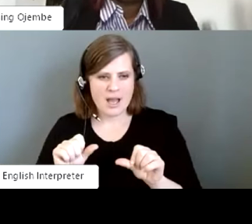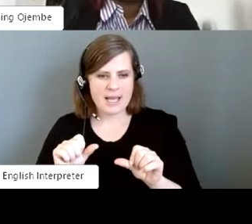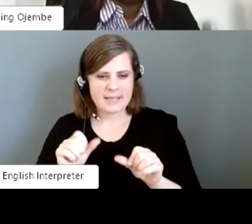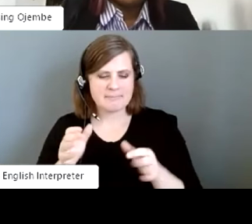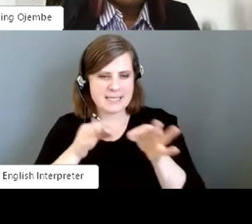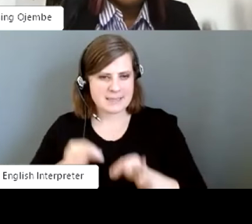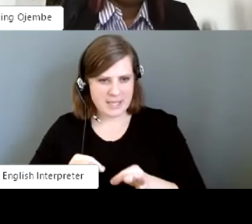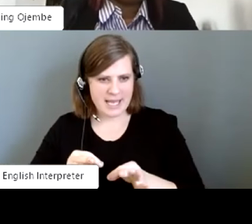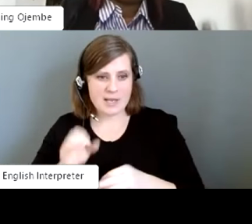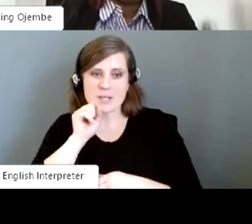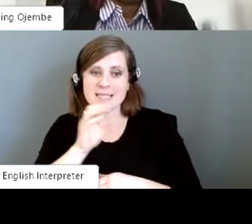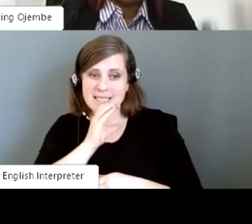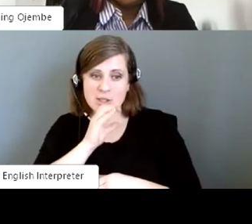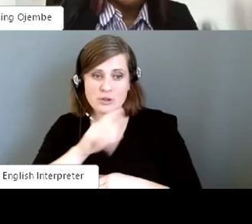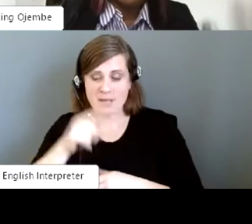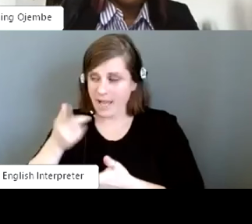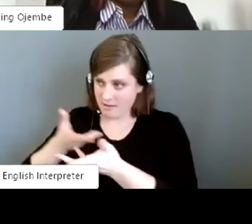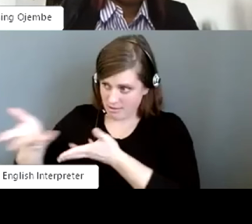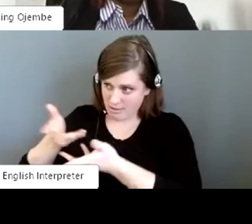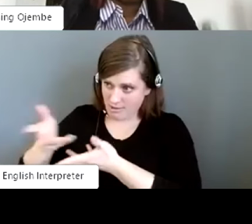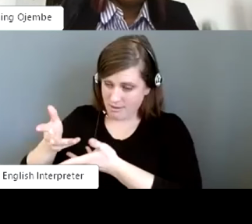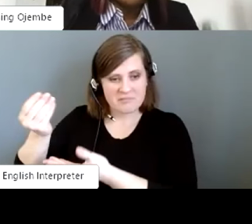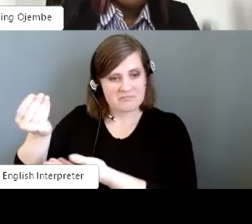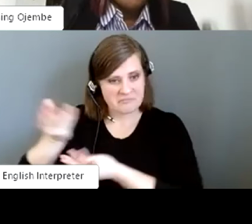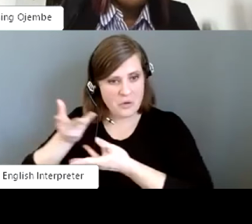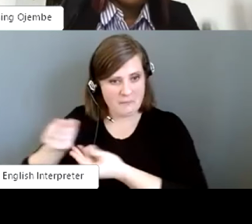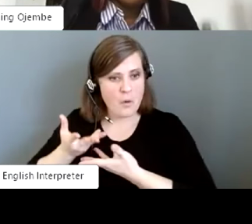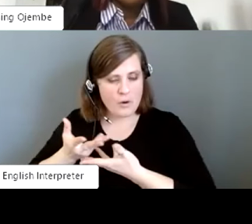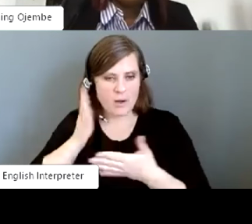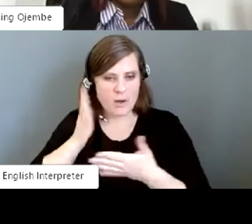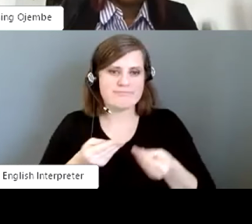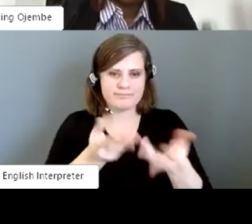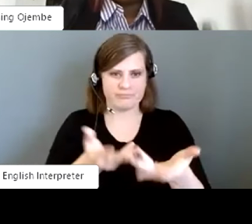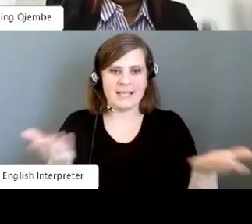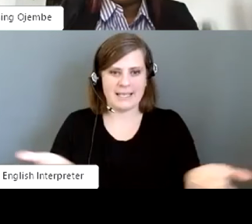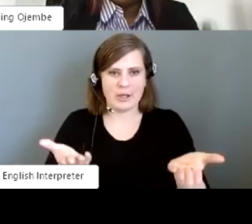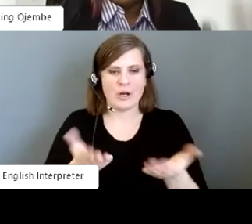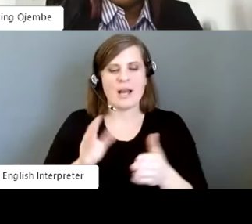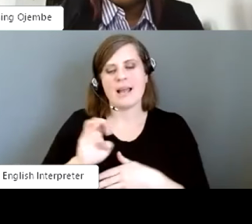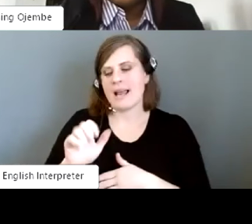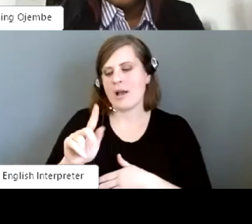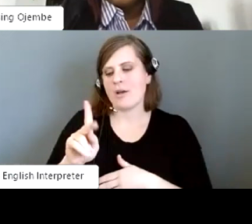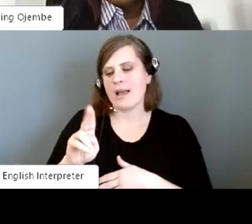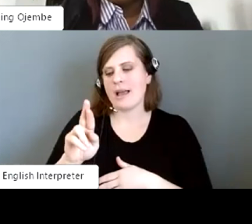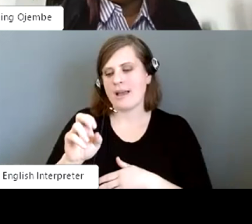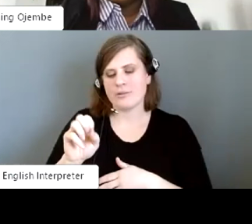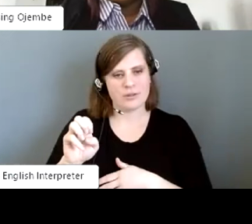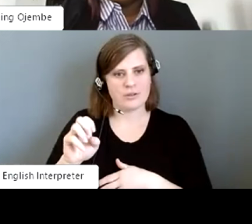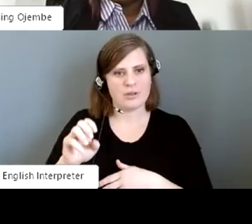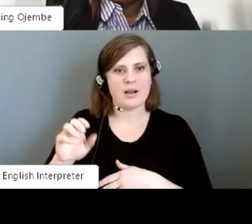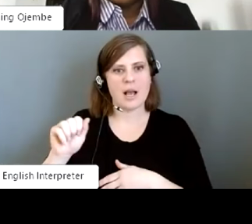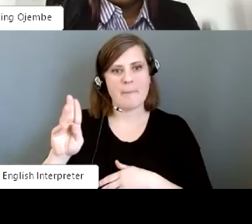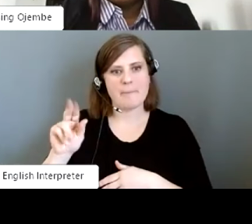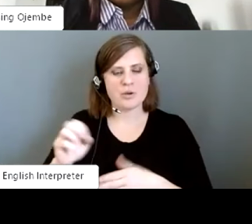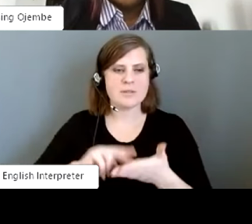Black seniors talk about in relation to elder abuse and how it can lead to loneliness